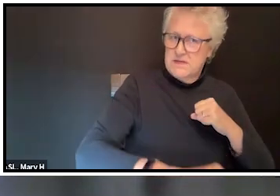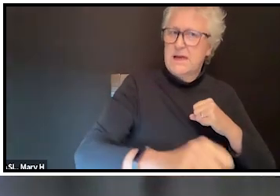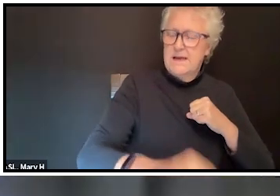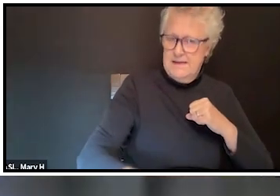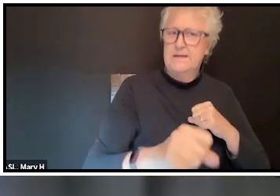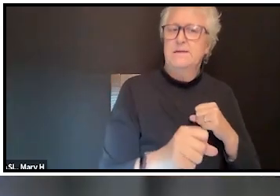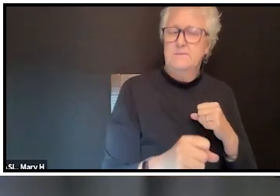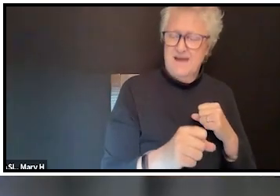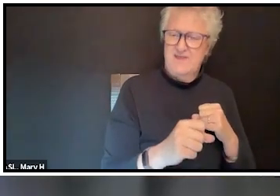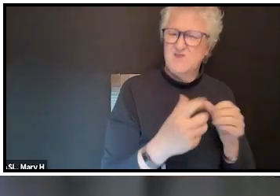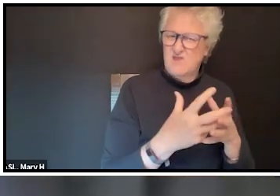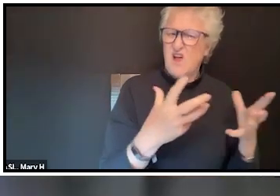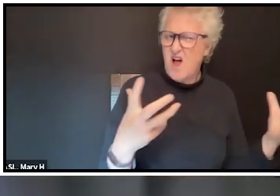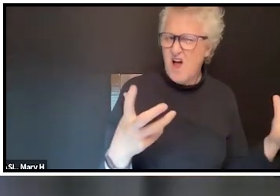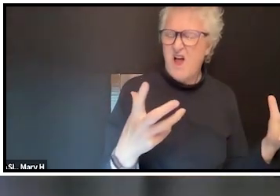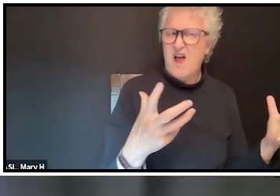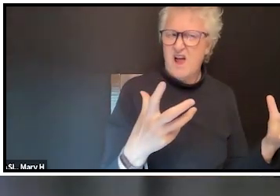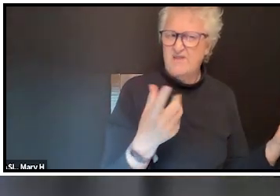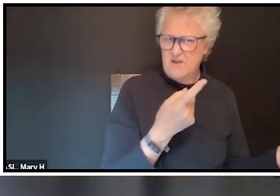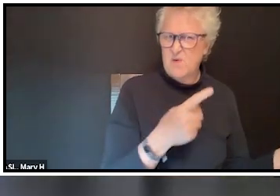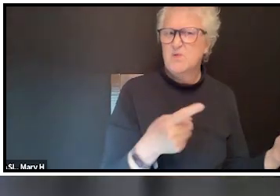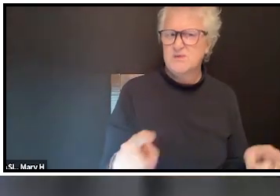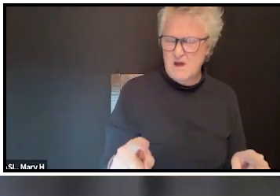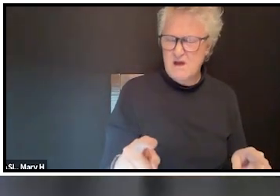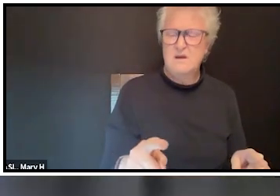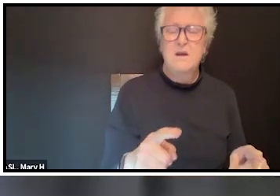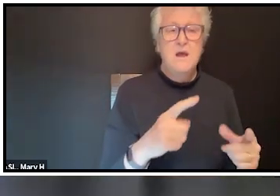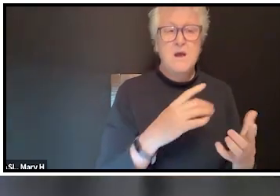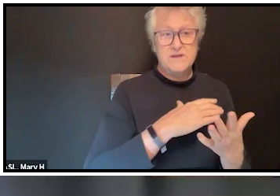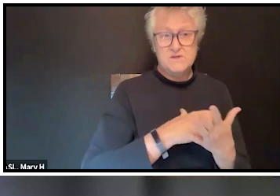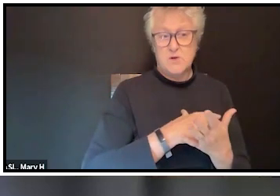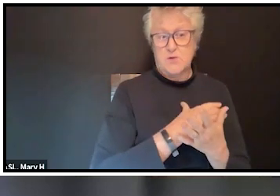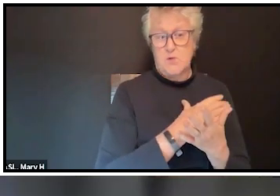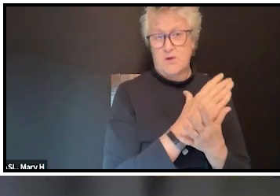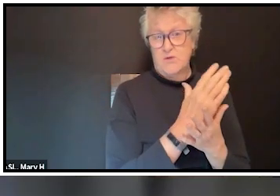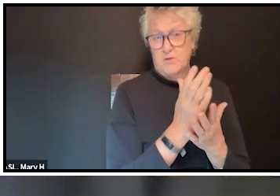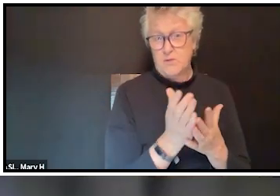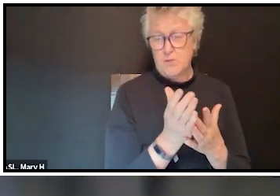we start going through the request as the